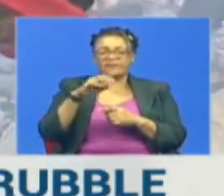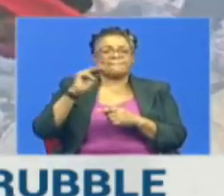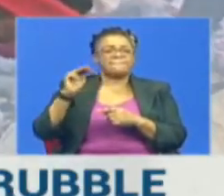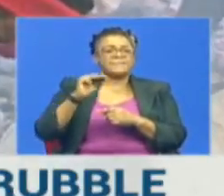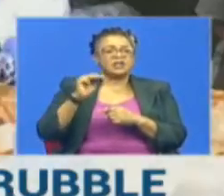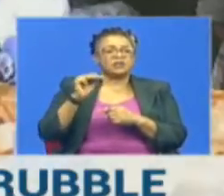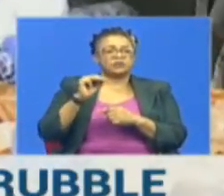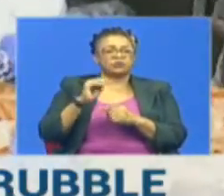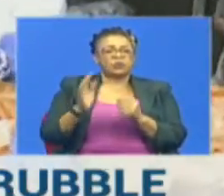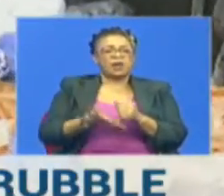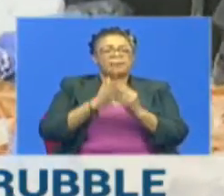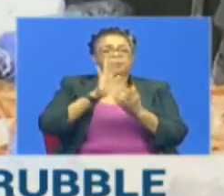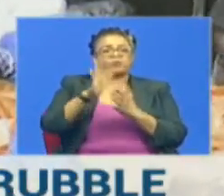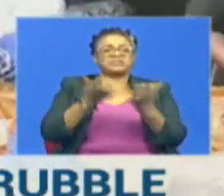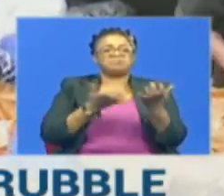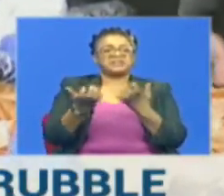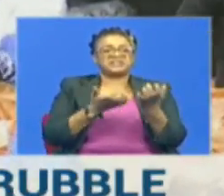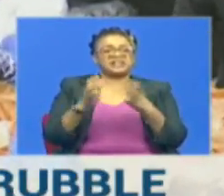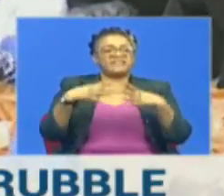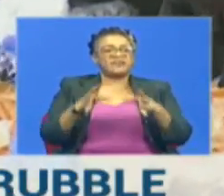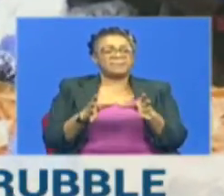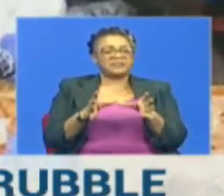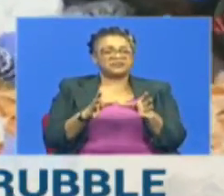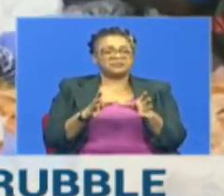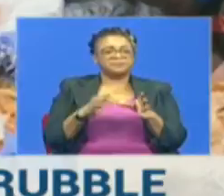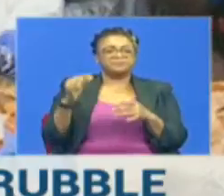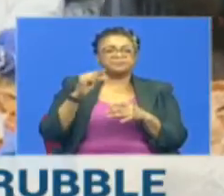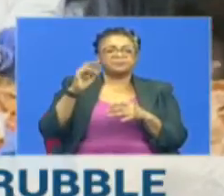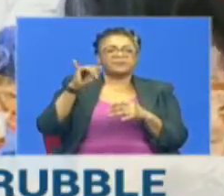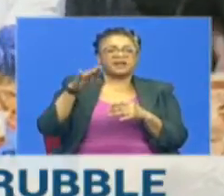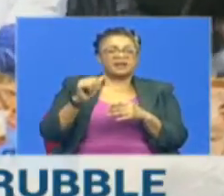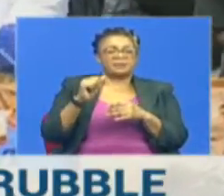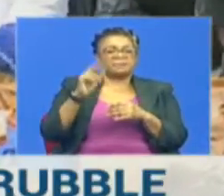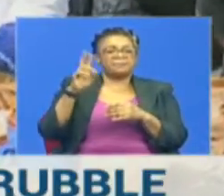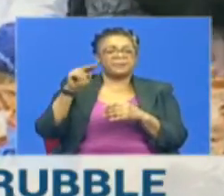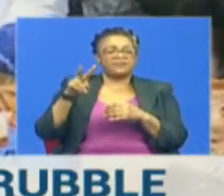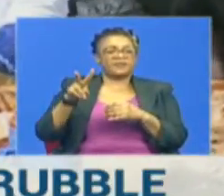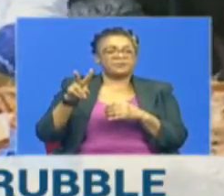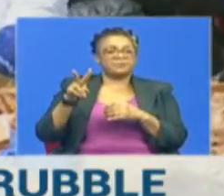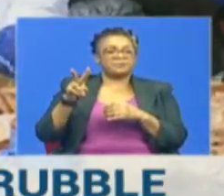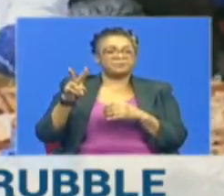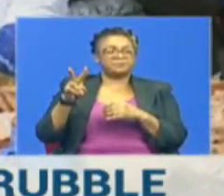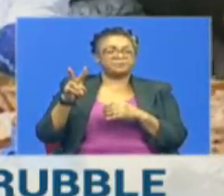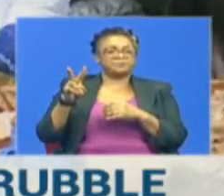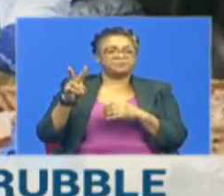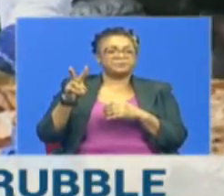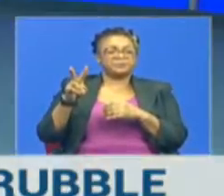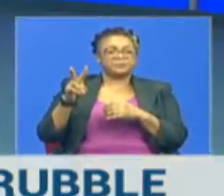business owners and families. Gina Kirori, NTV.